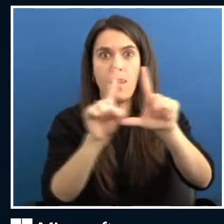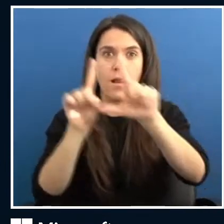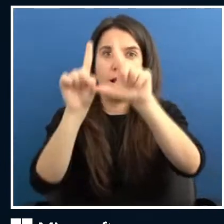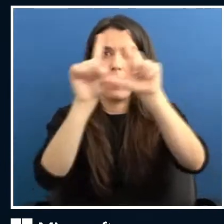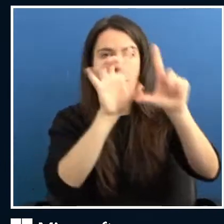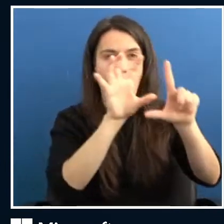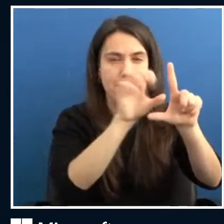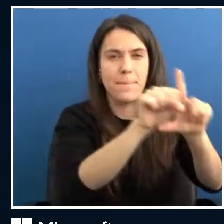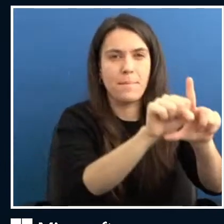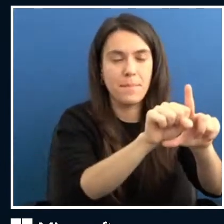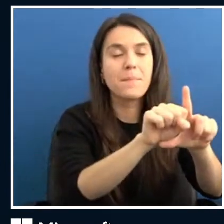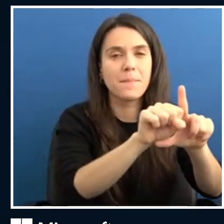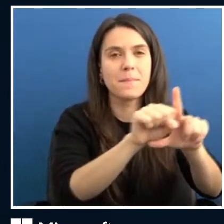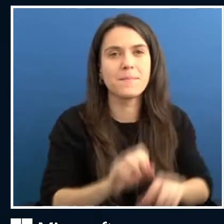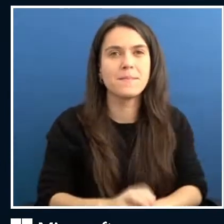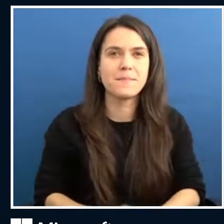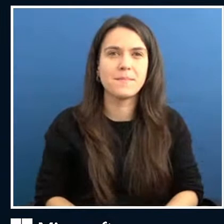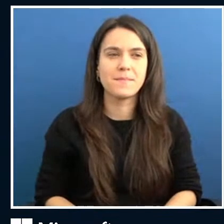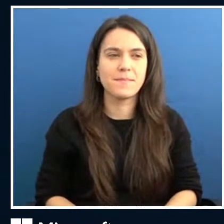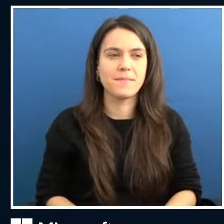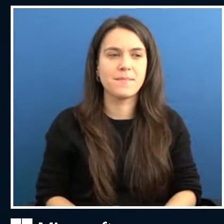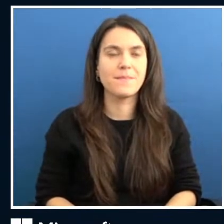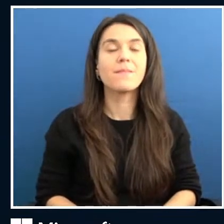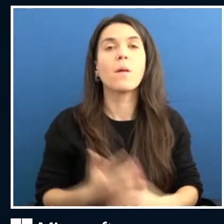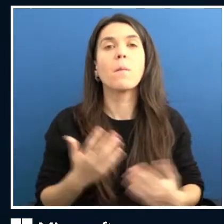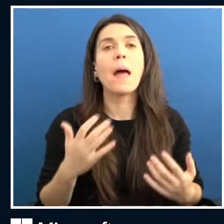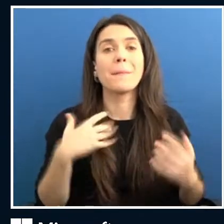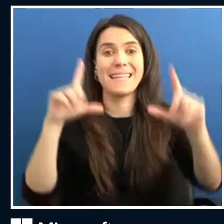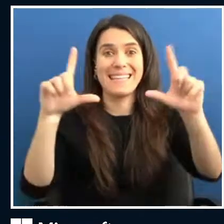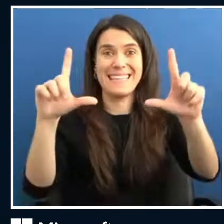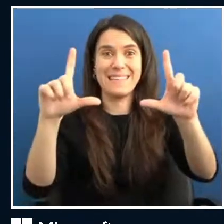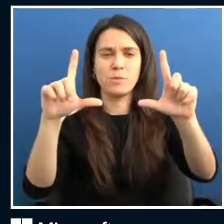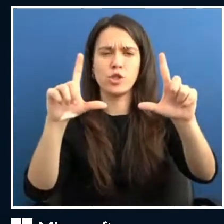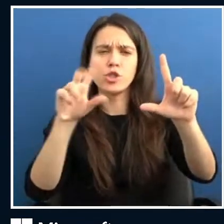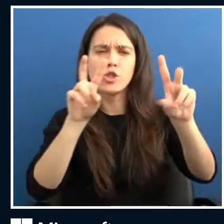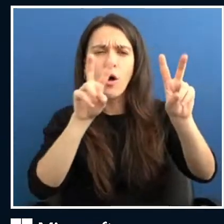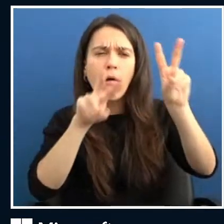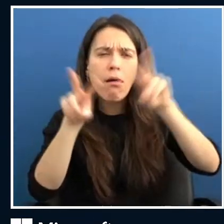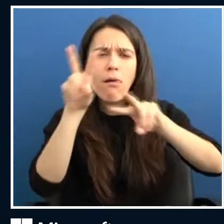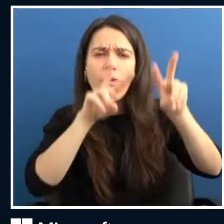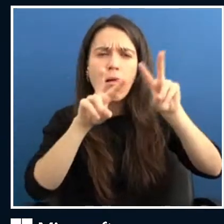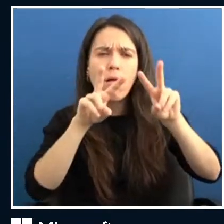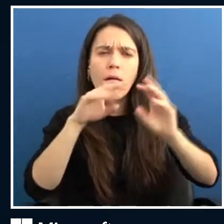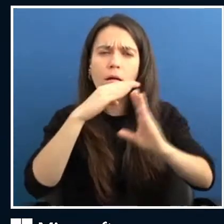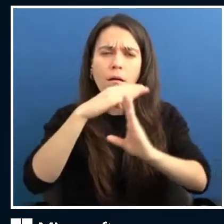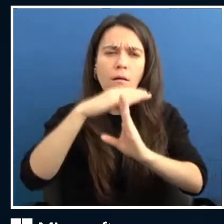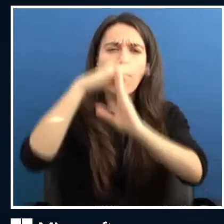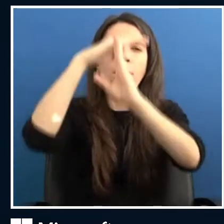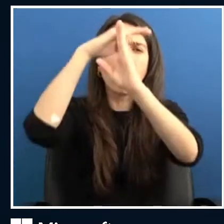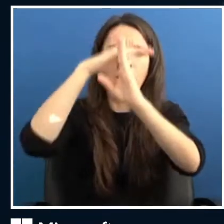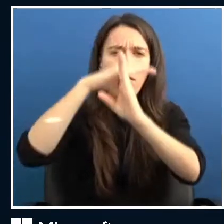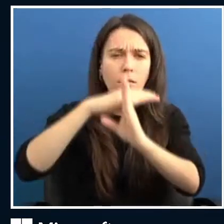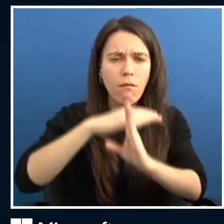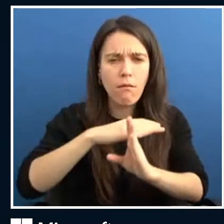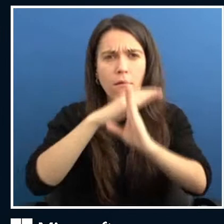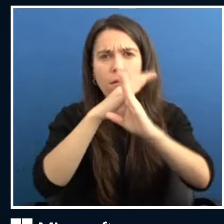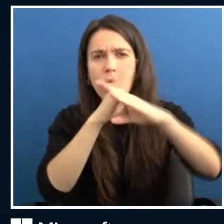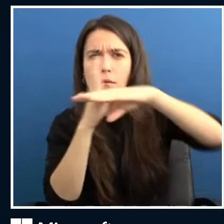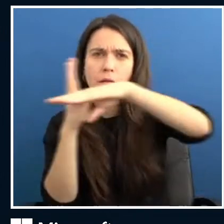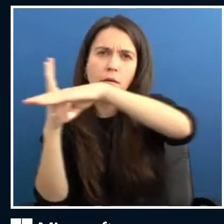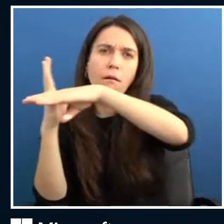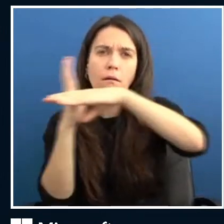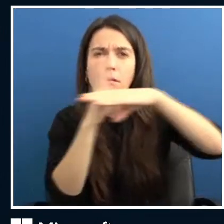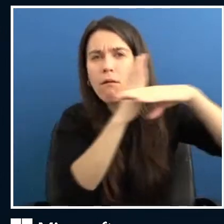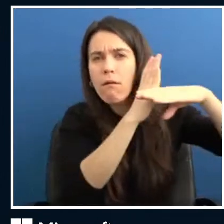this searching through an image, looking for either horizontal or vertical lines or edges and so